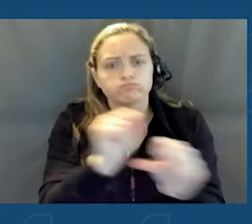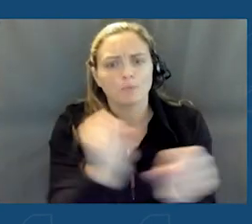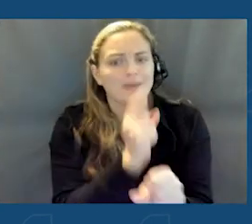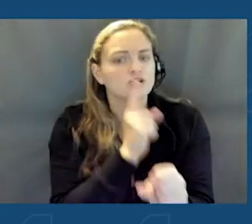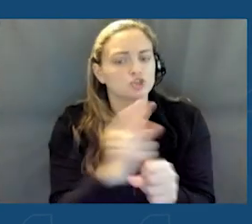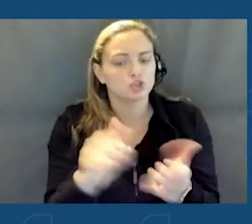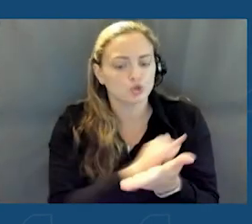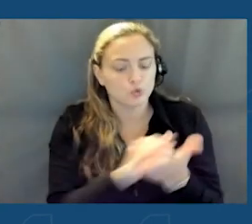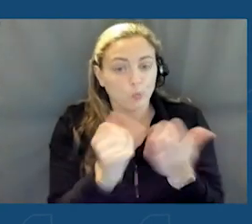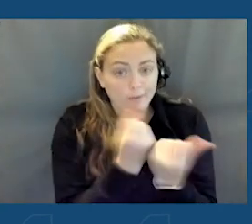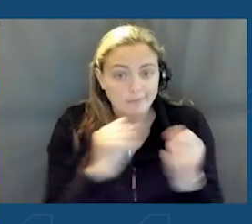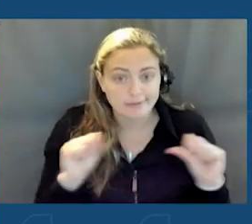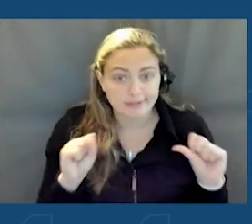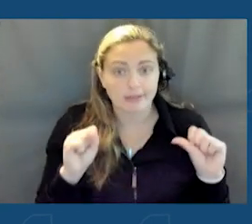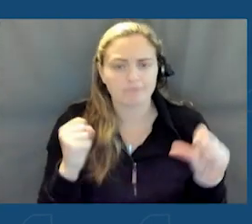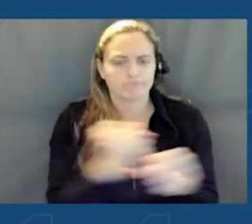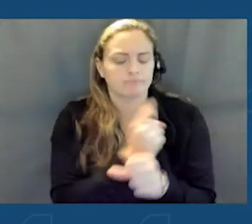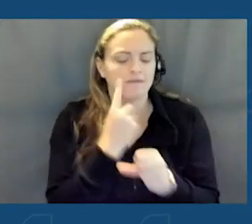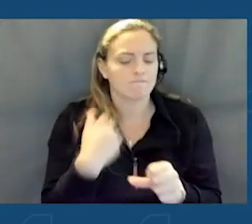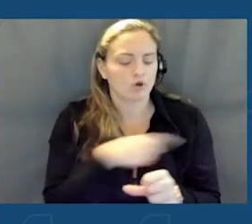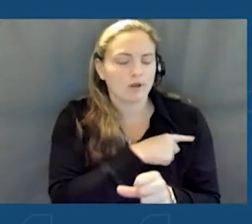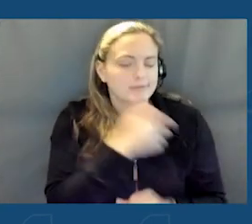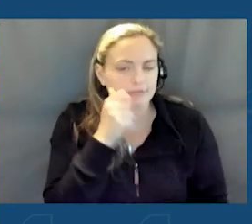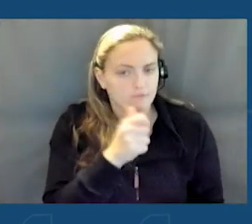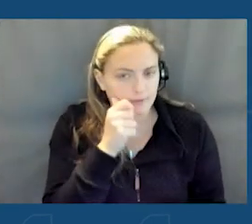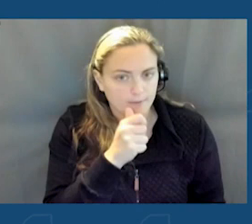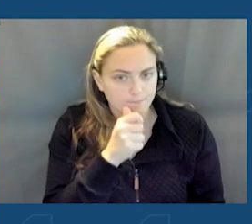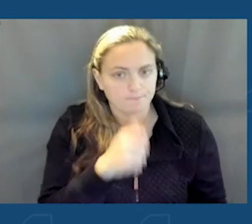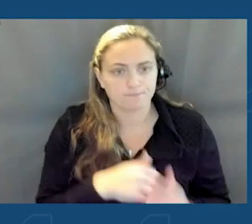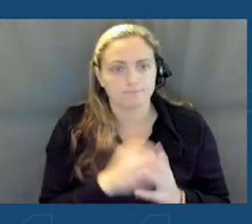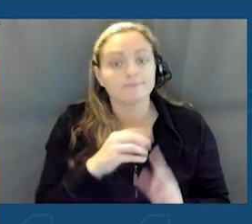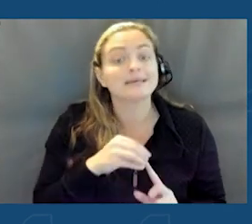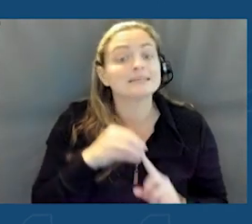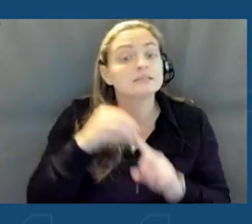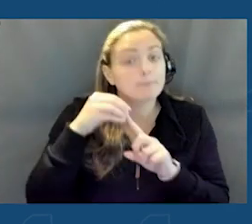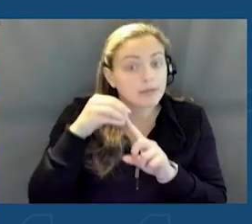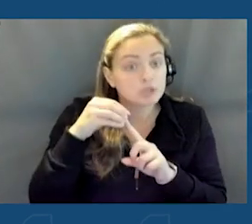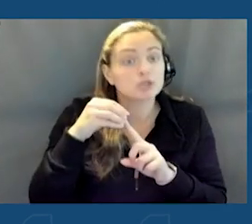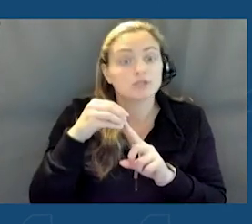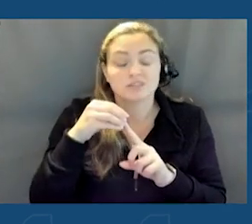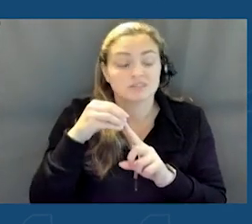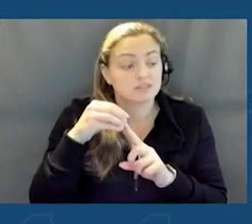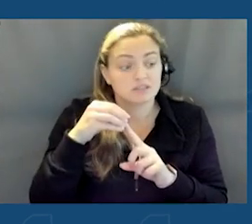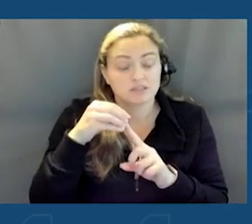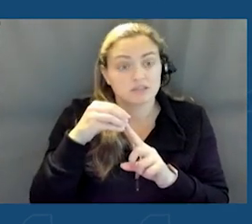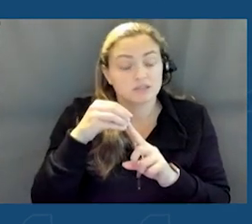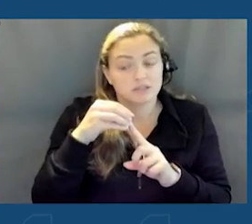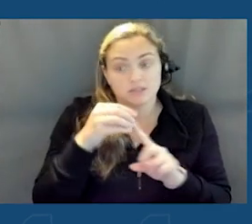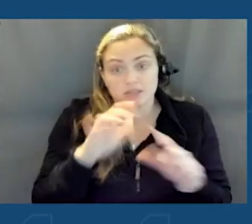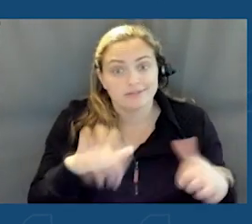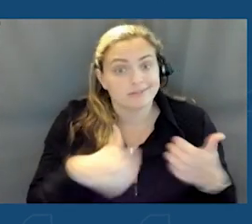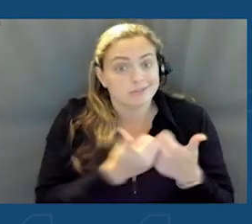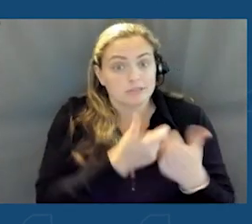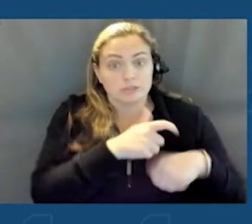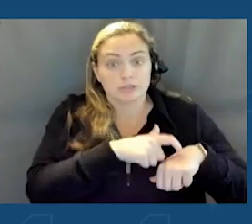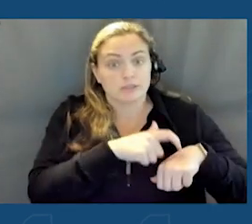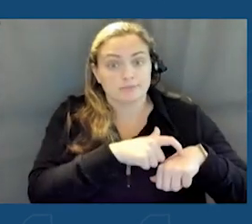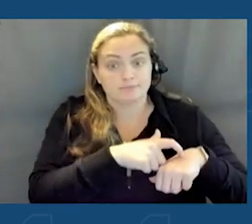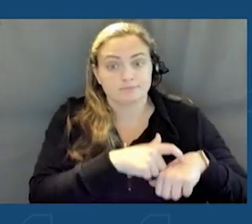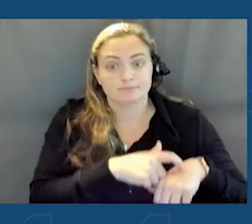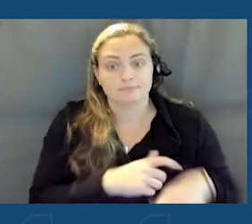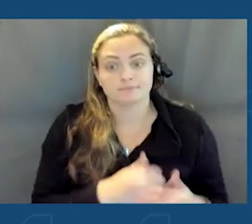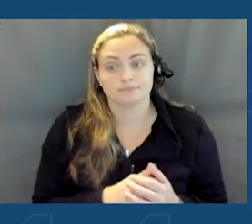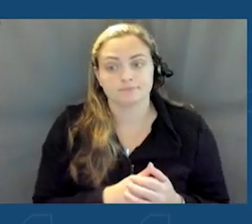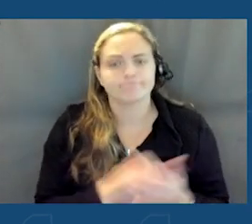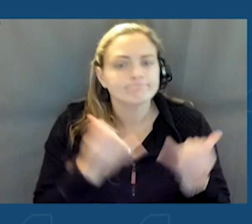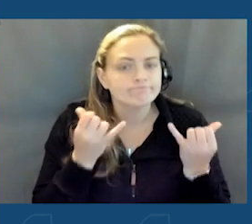safe and fight for us every day, especially at such an immensely challenging time. It is